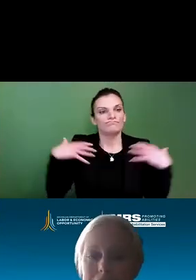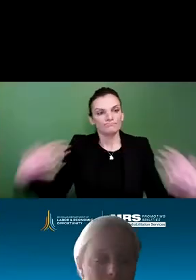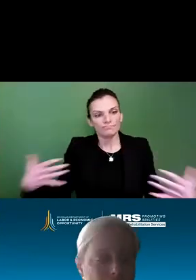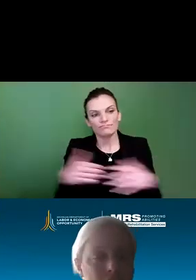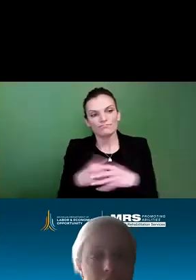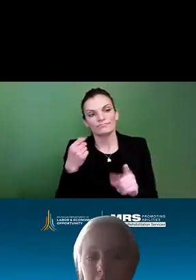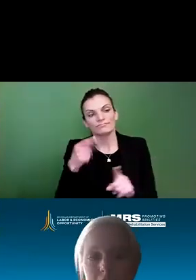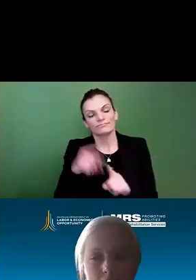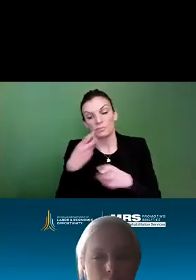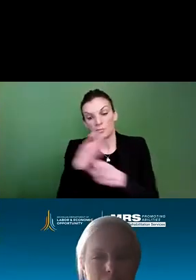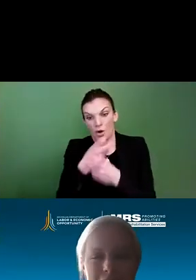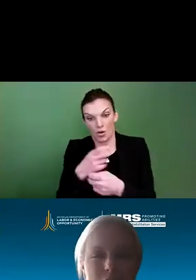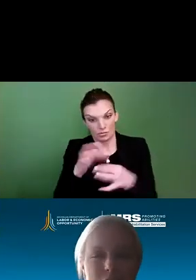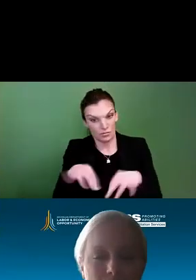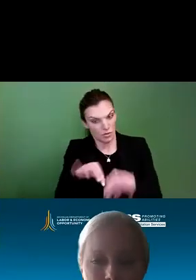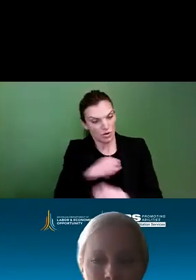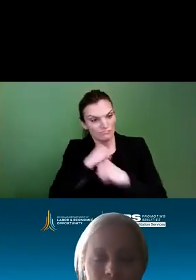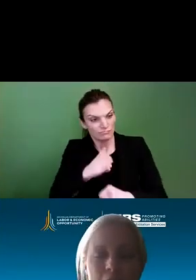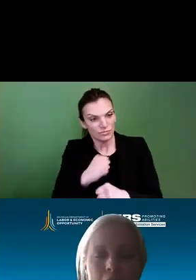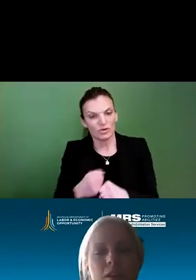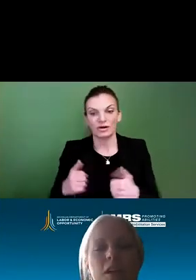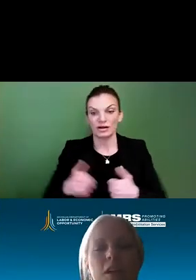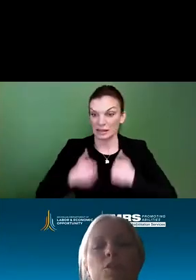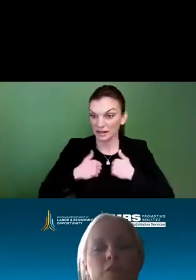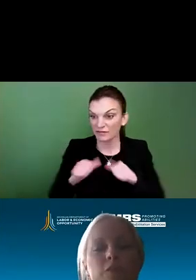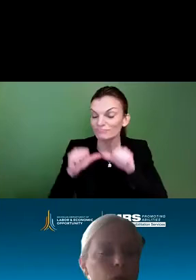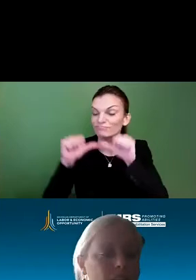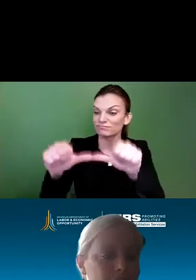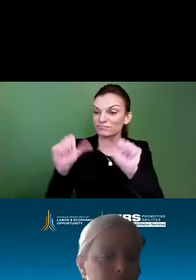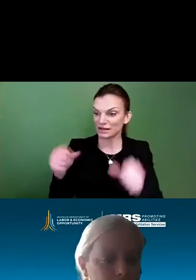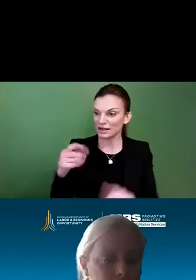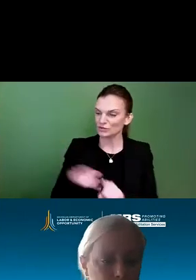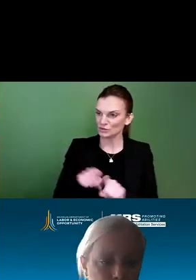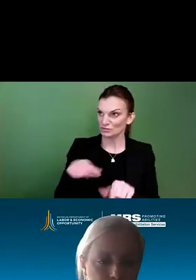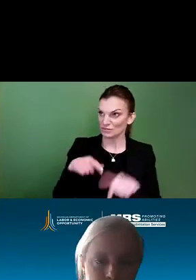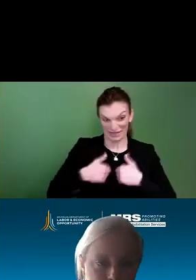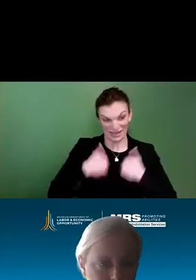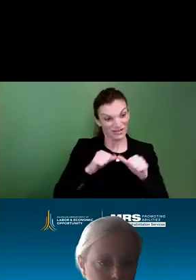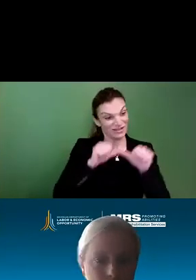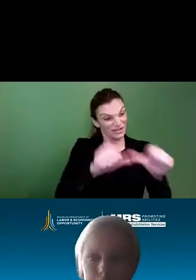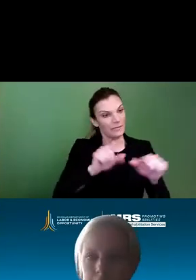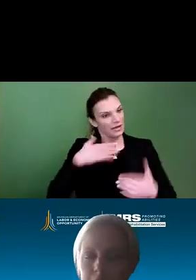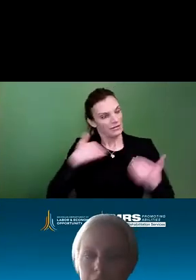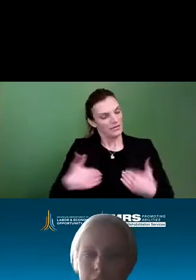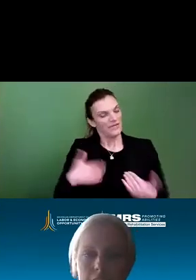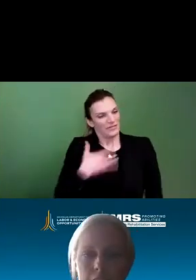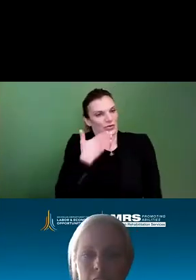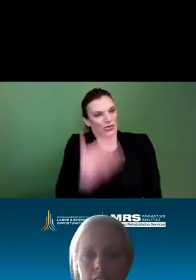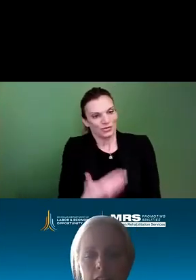balance, and just living longer, but not only longer, with an improved quality of life. Next